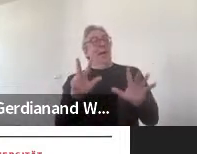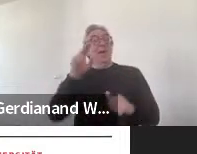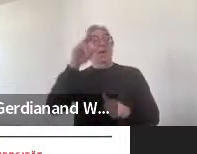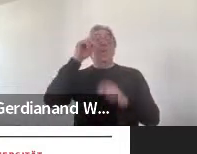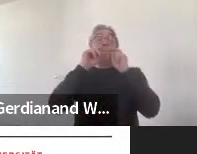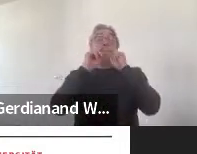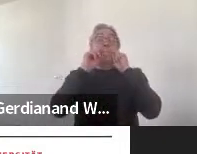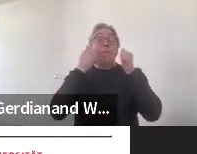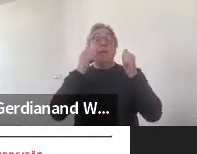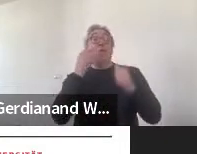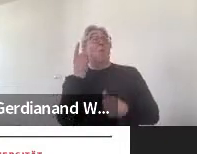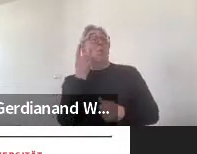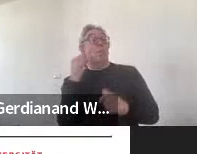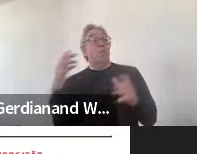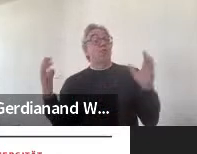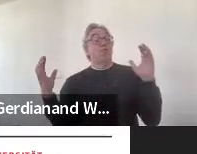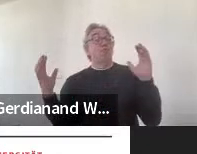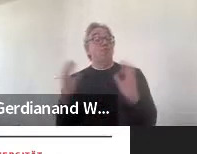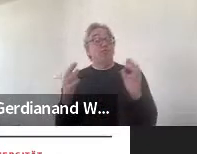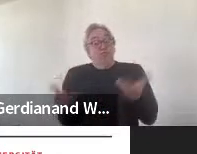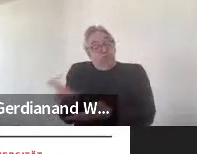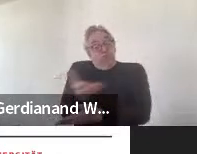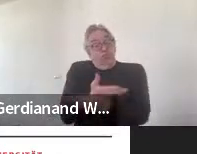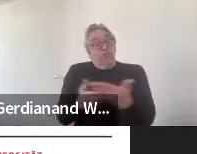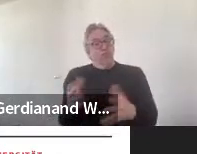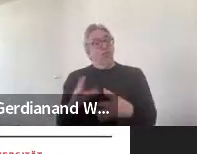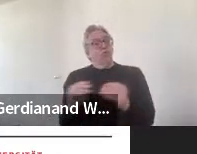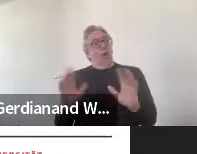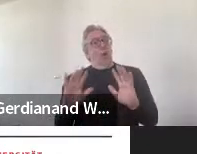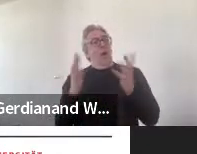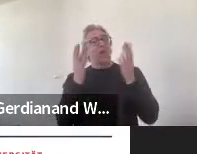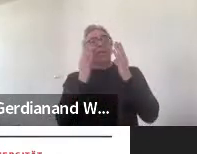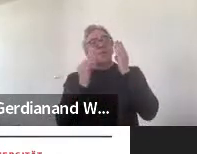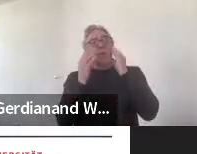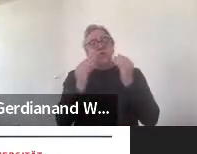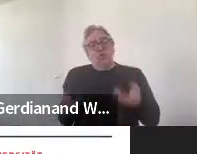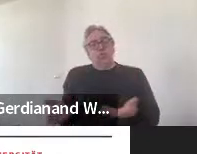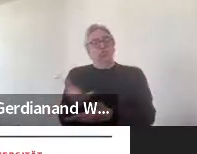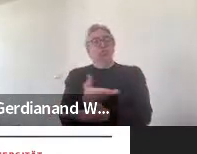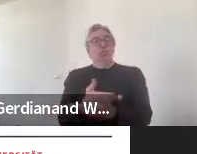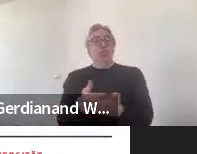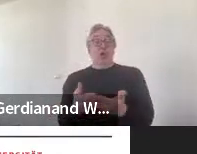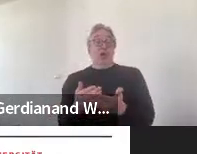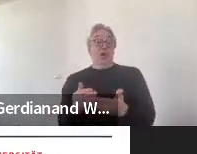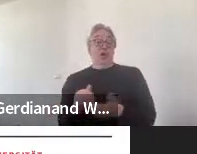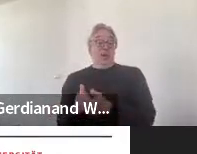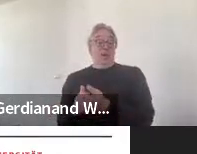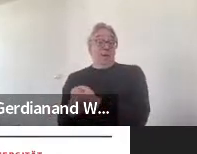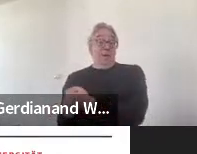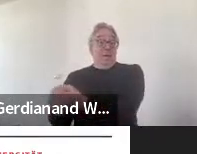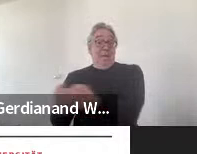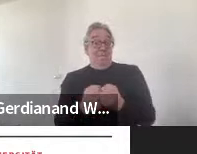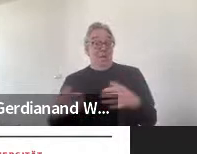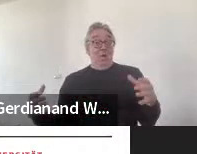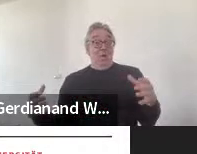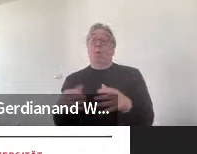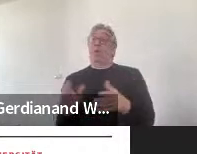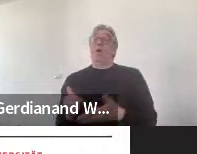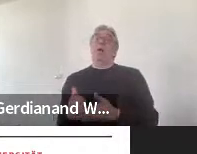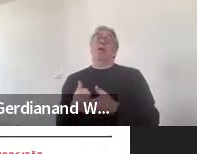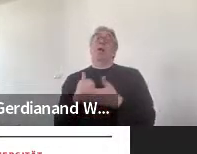and actually exchange about their experience. Peer groups are actually an enabler to